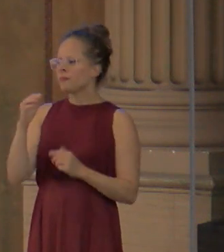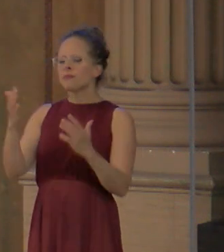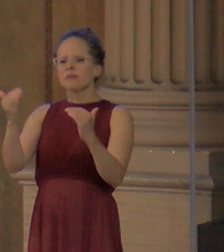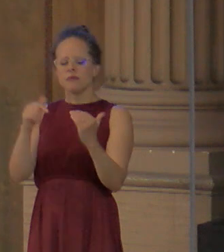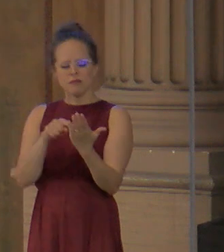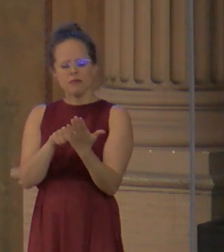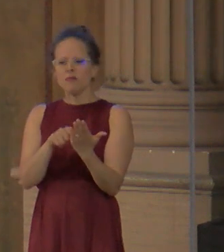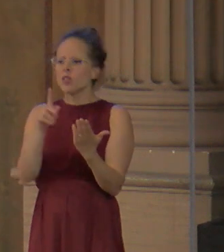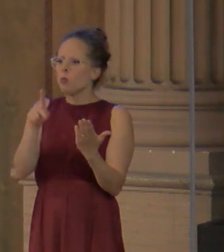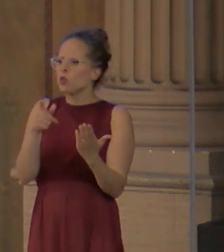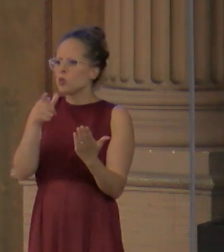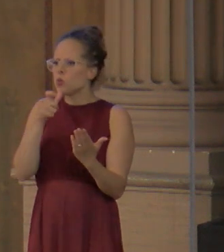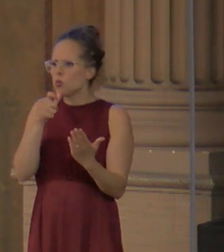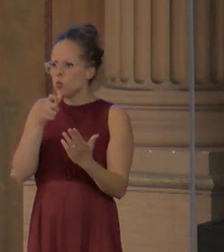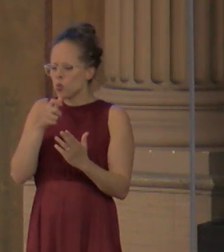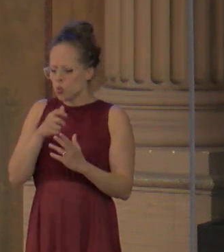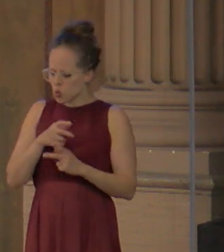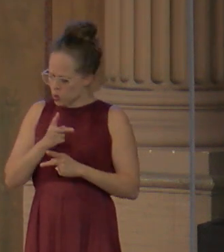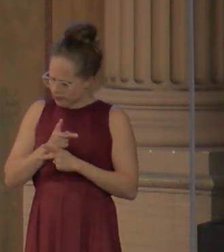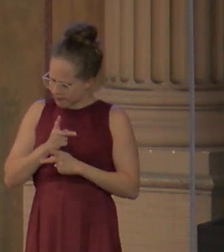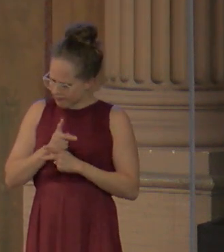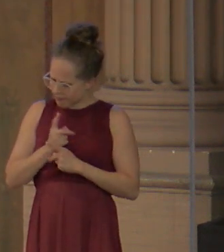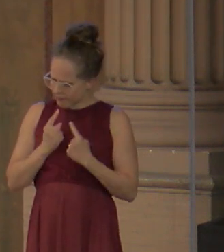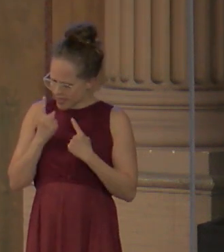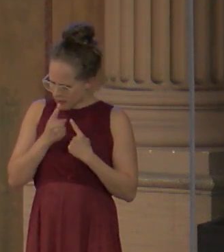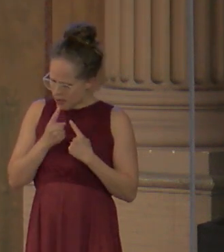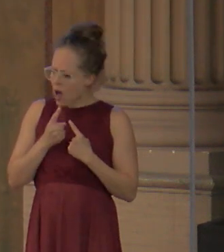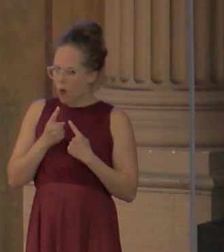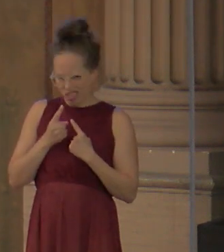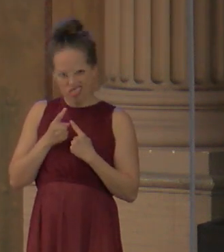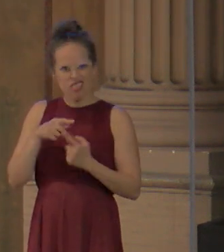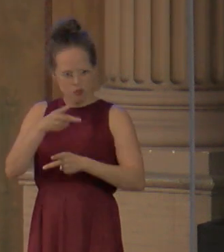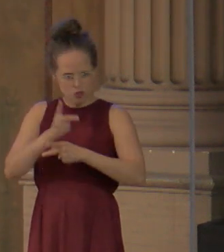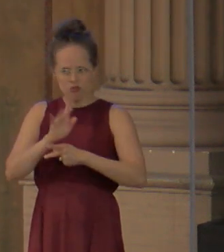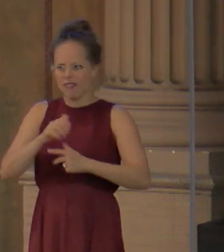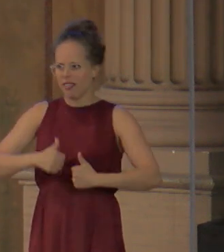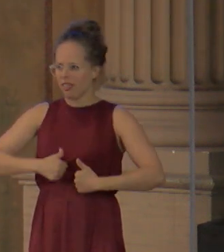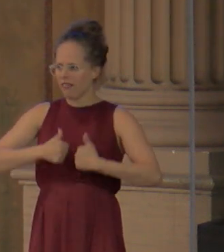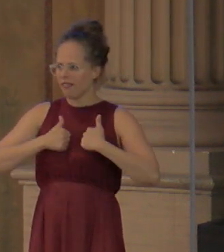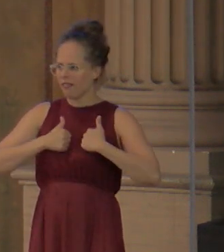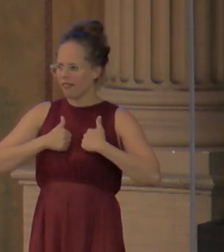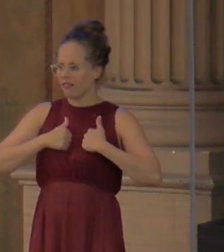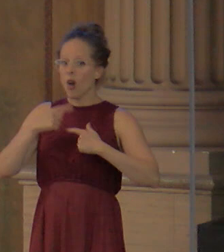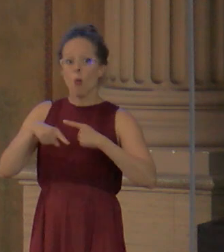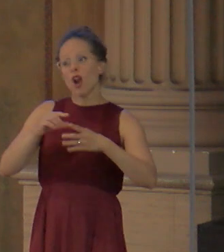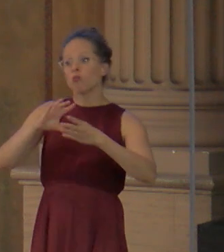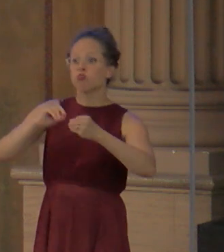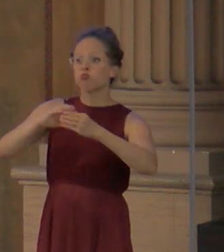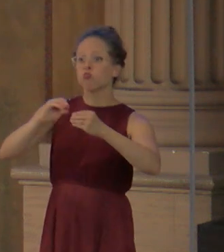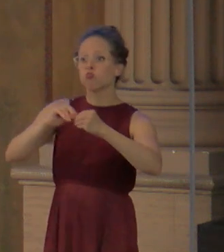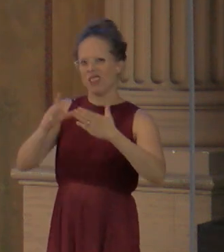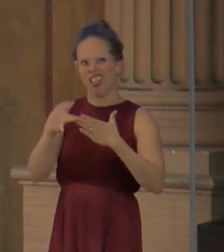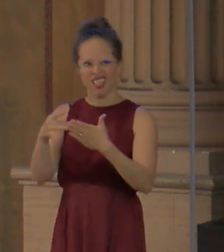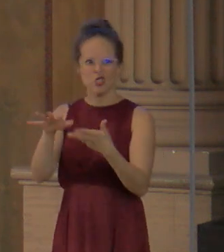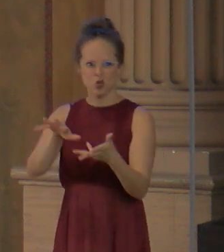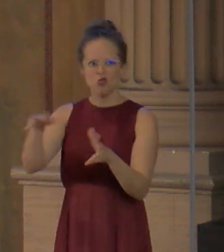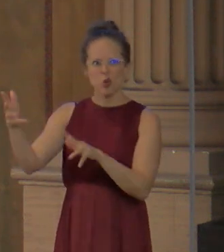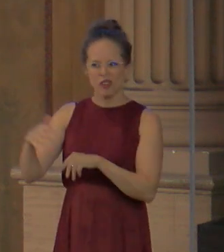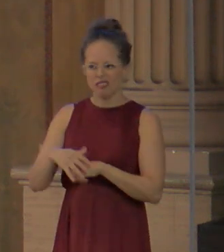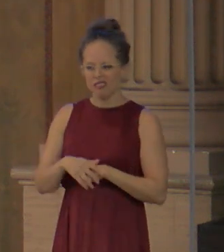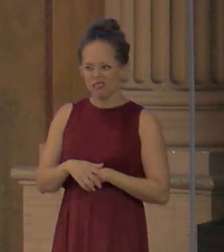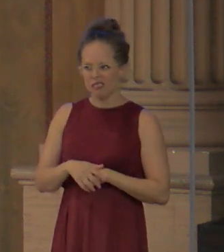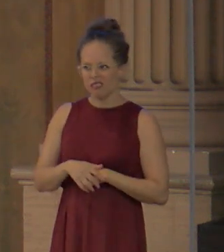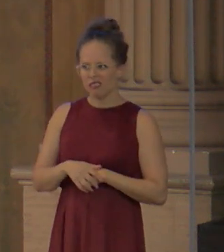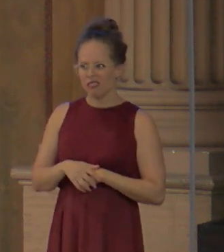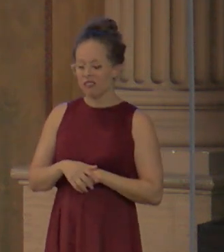mouth preserves his life. He who opens wide his lips comes to ruin. Proverbs 18, verse 6, a fool's lips